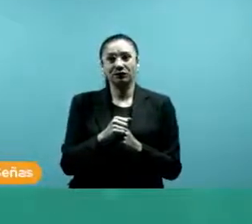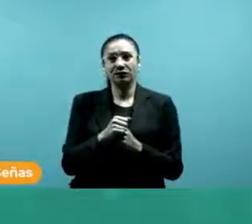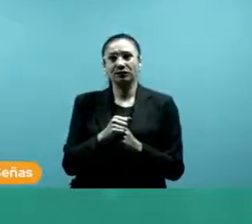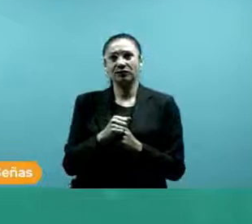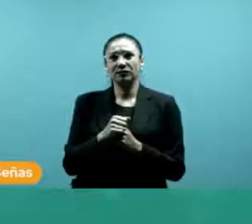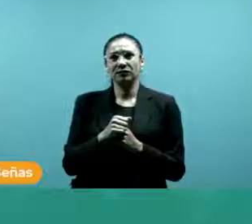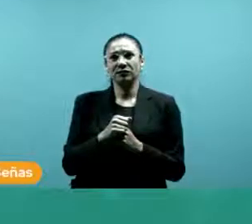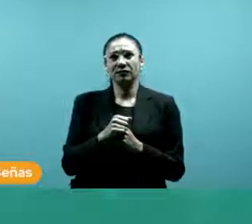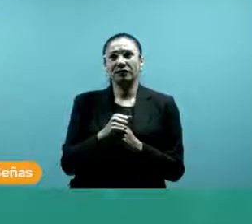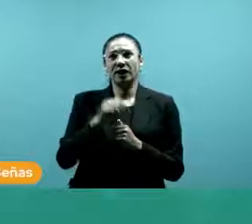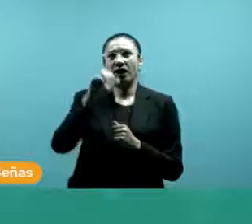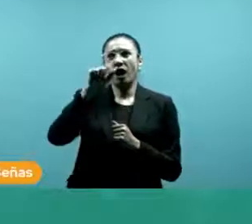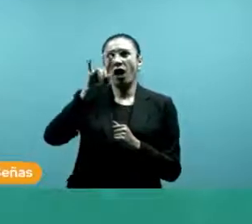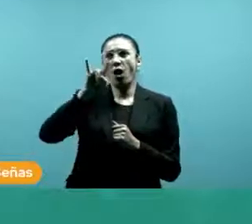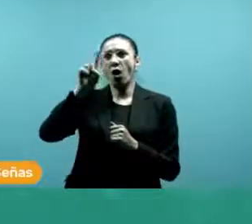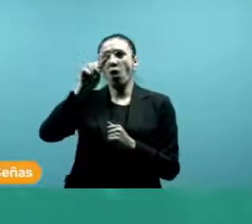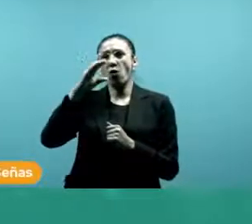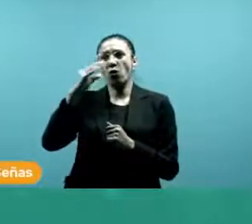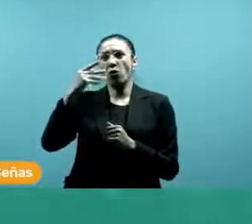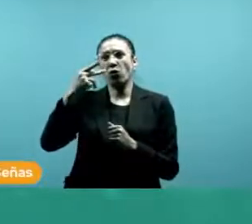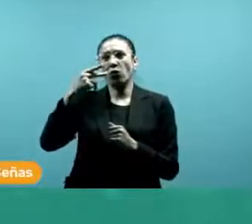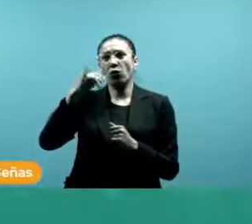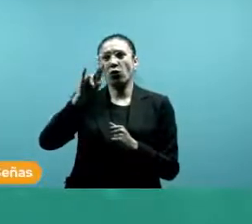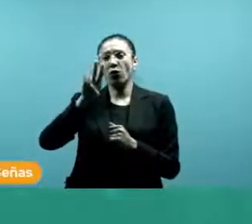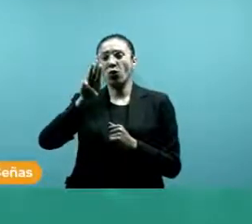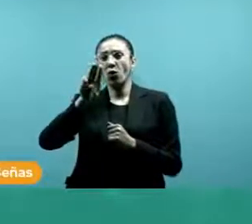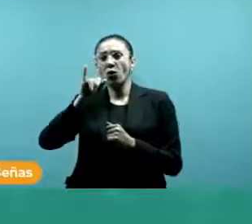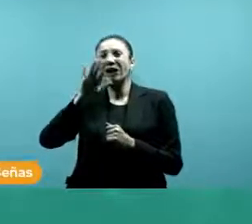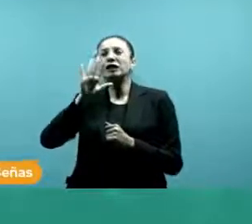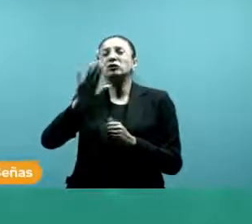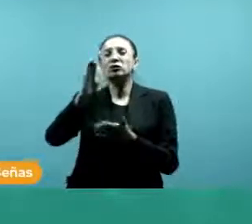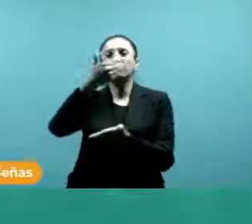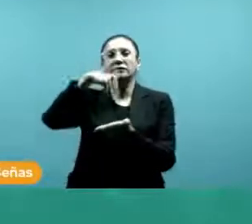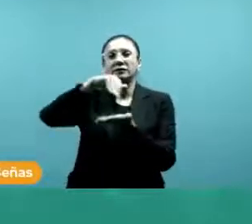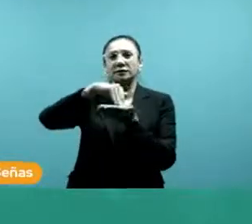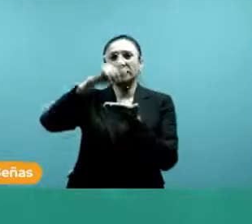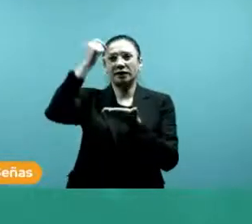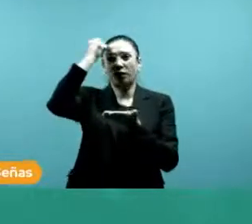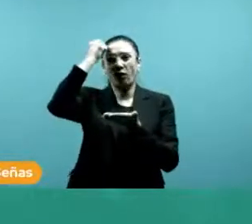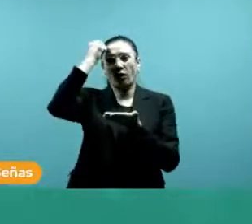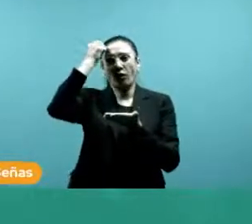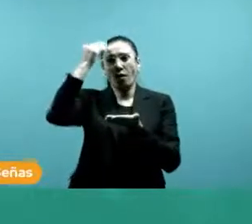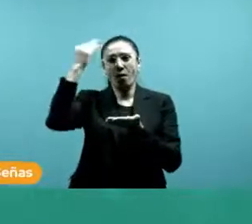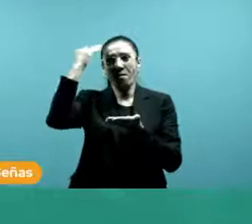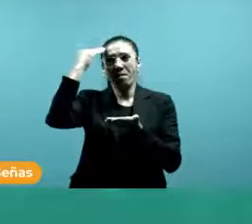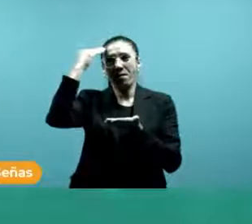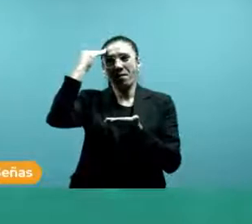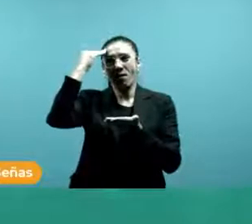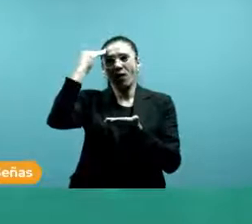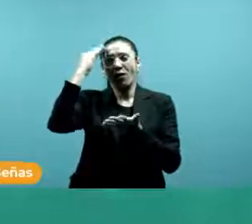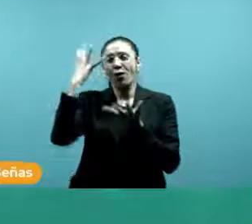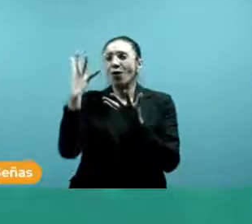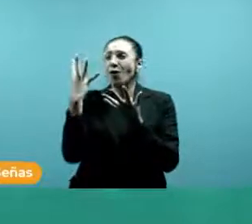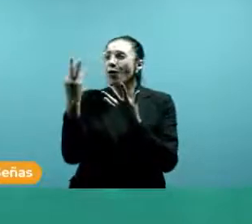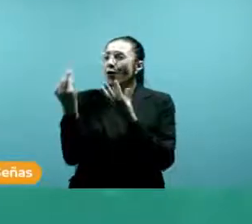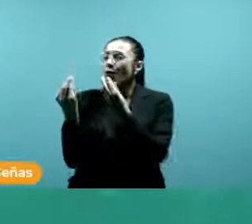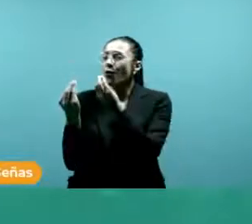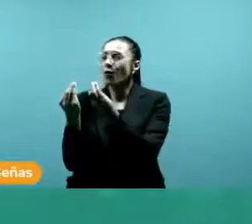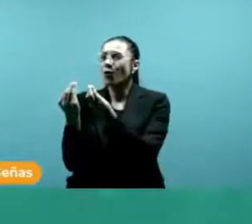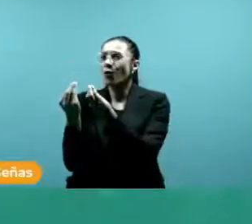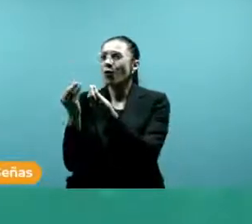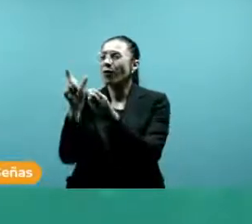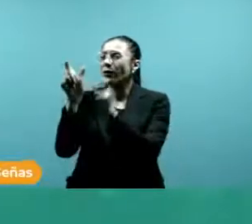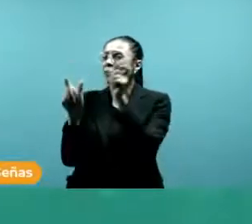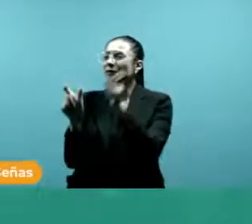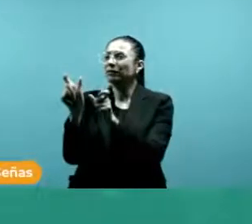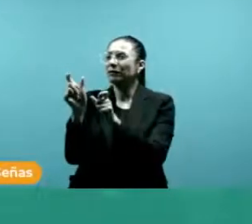of people, many different religions, many different cultures. So you can see some meetings that are